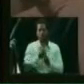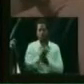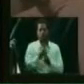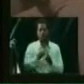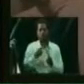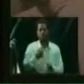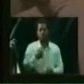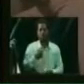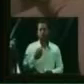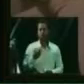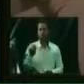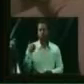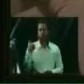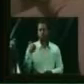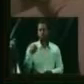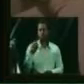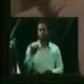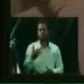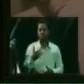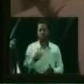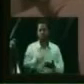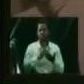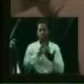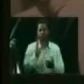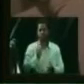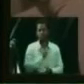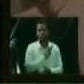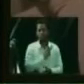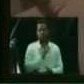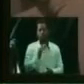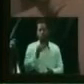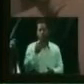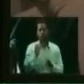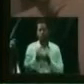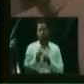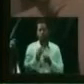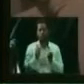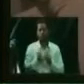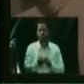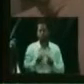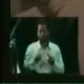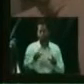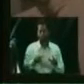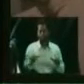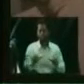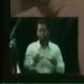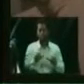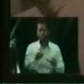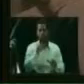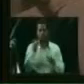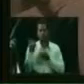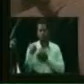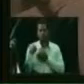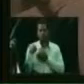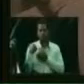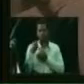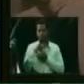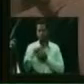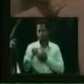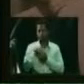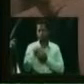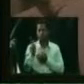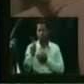of Education regarding the possibility of ouster as a corrective measure. However, this action should not be the responsibility of Knox